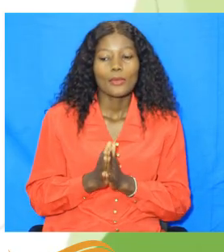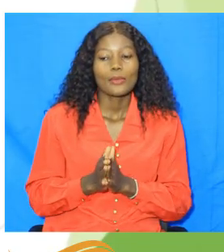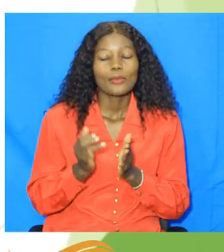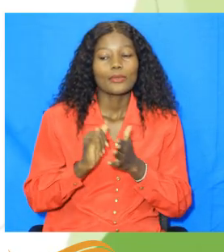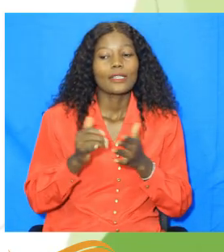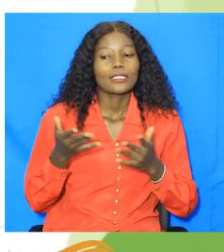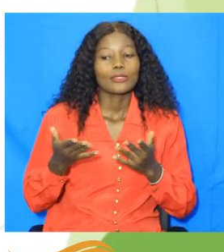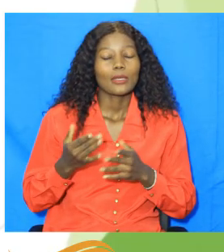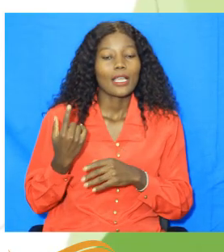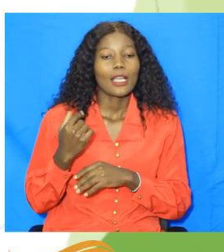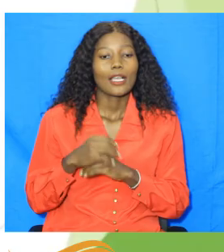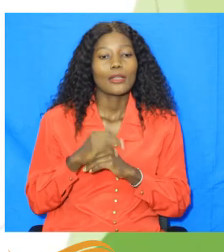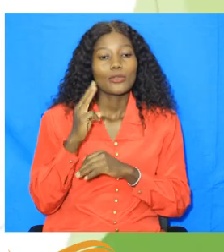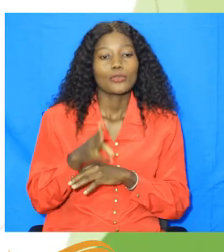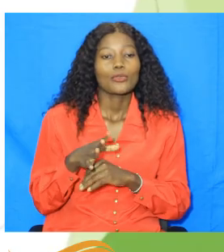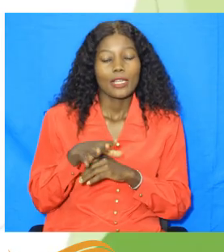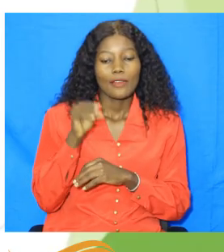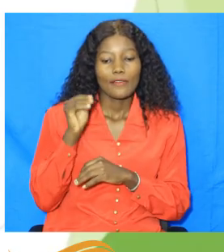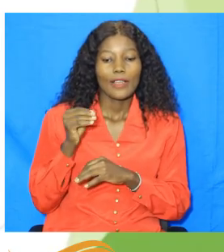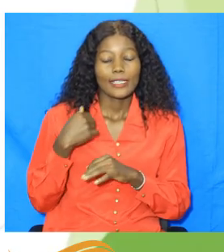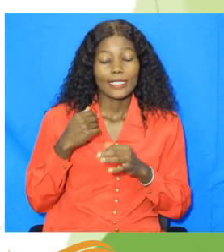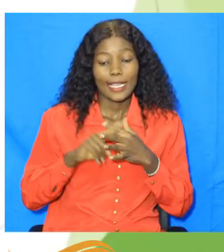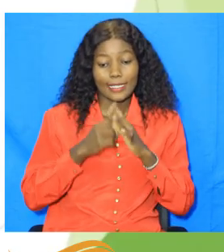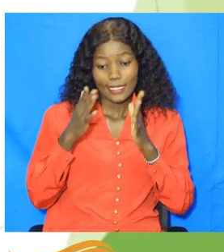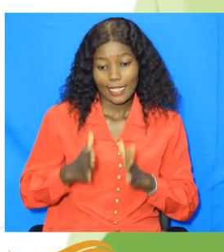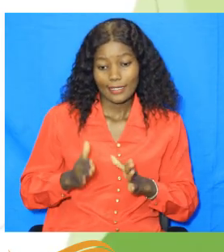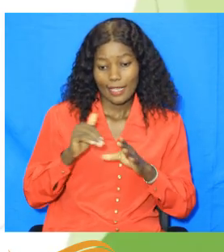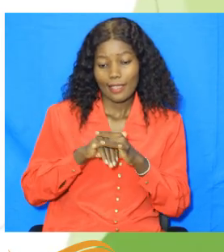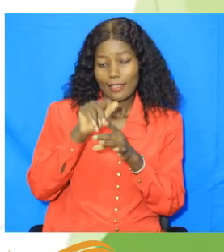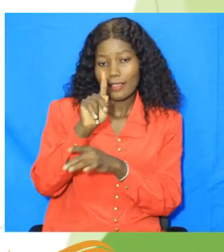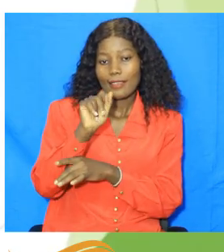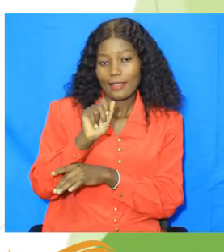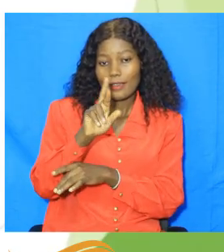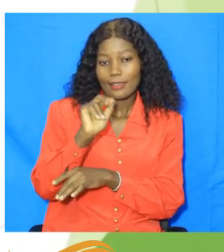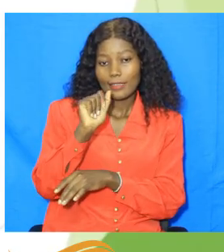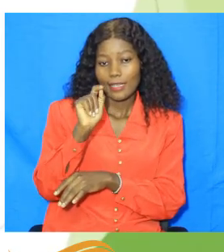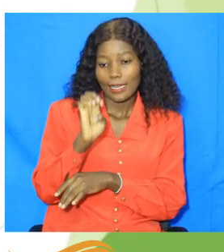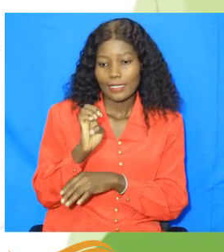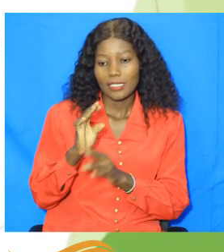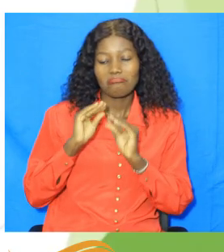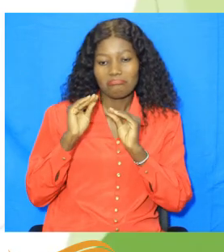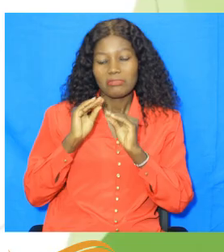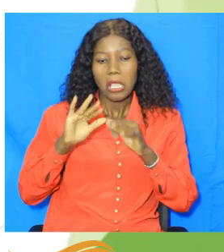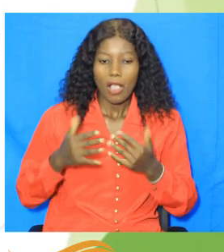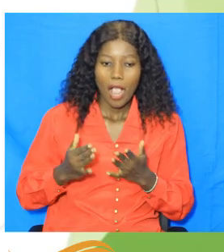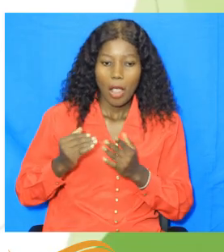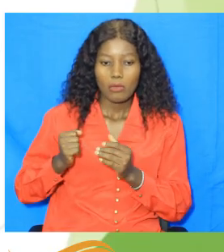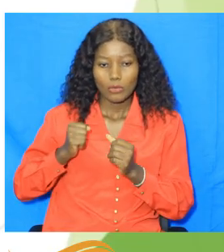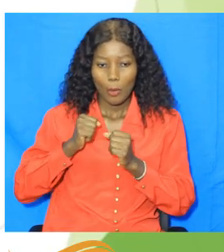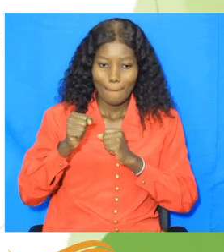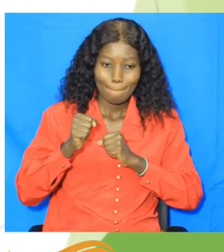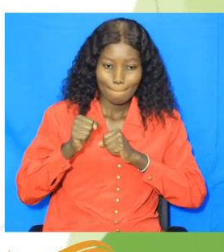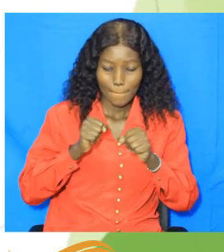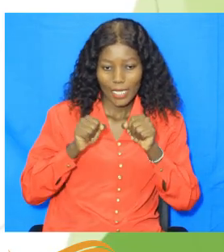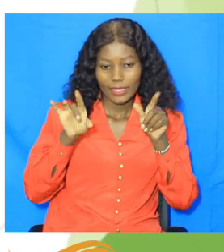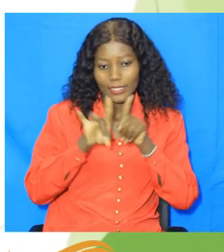find a beginner in karate, being taught how to punch, how to kick, how to